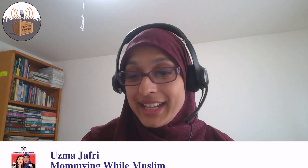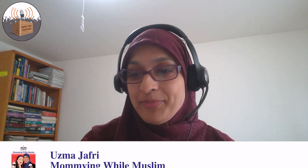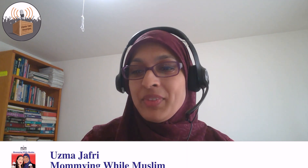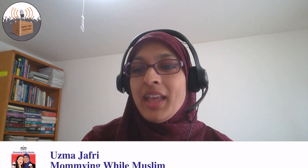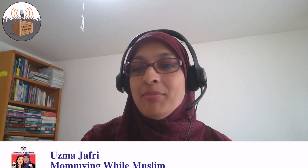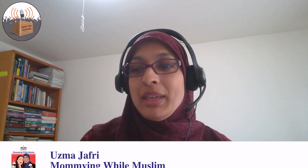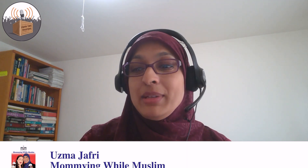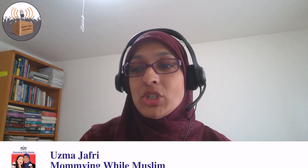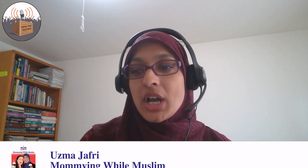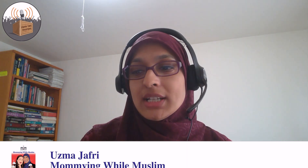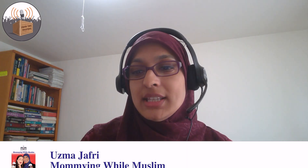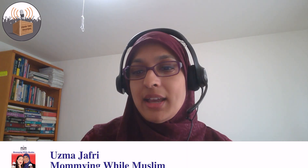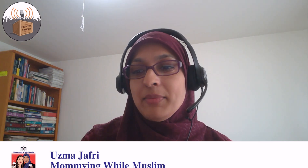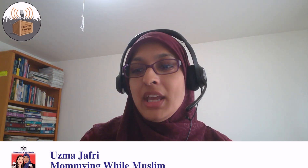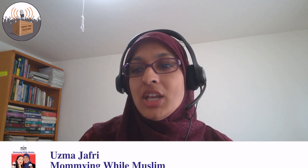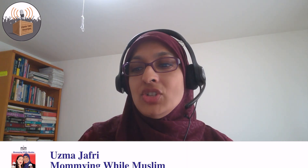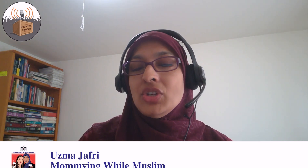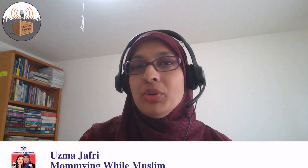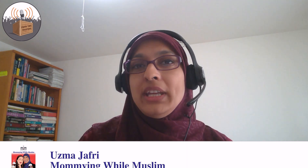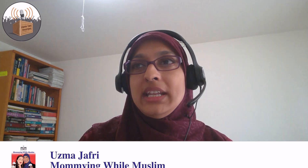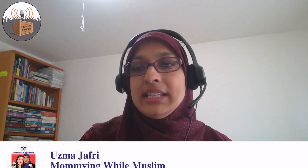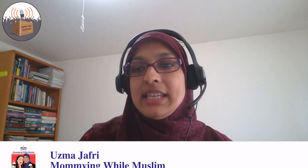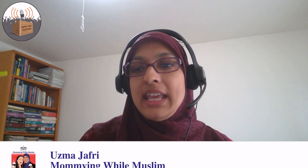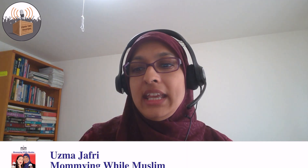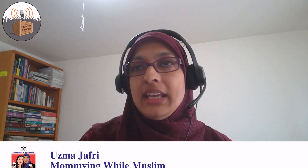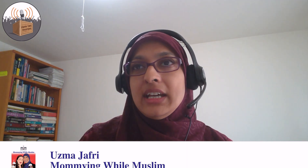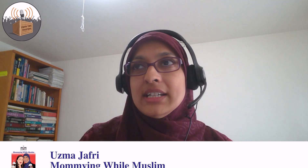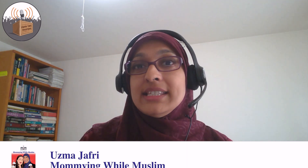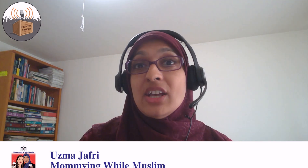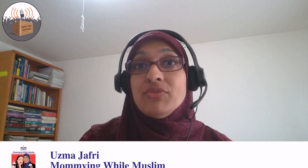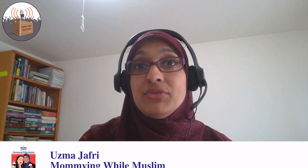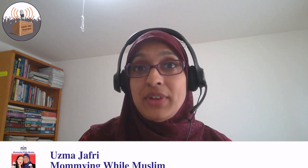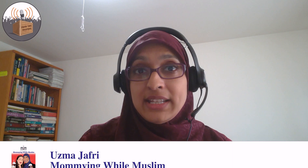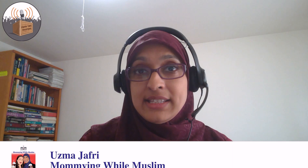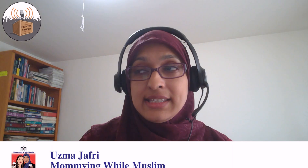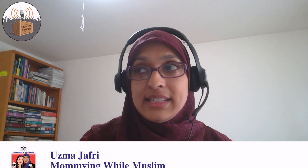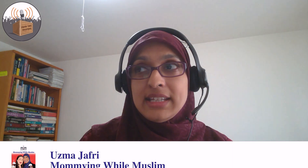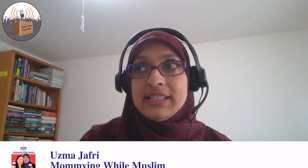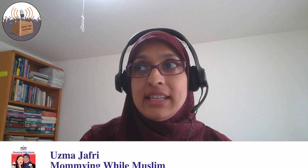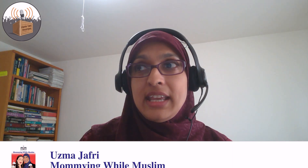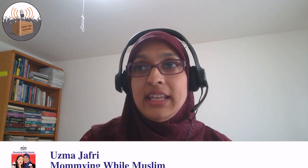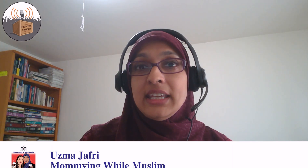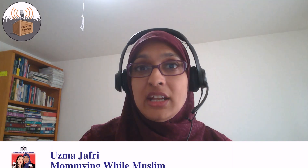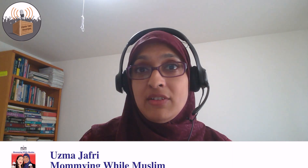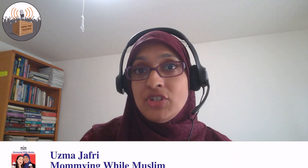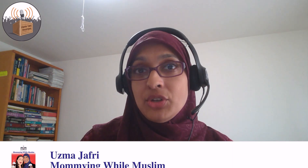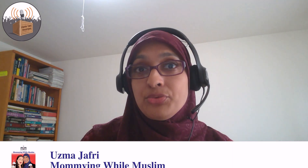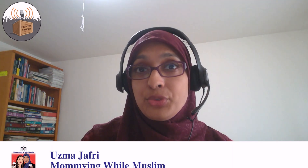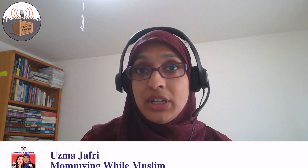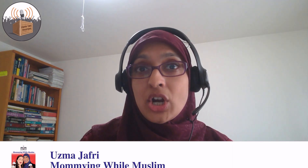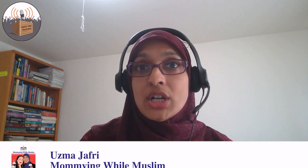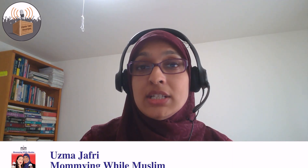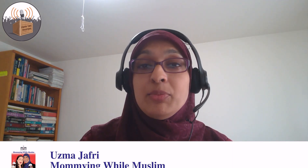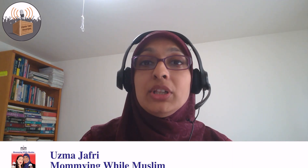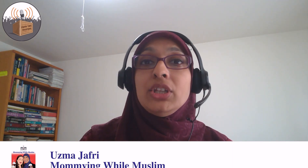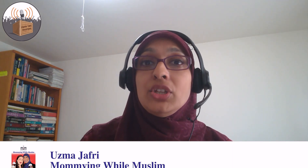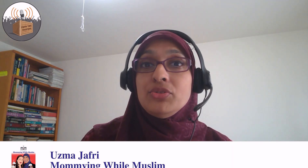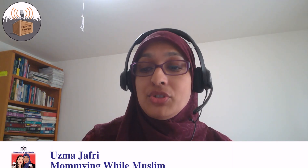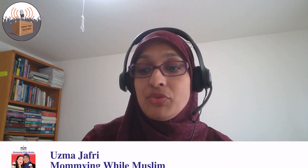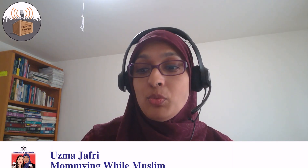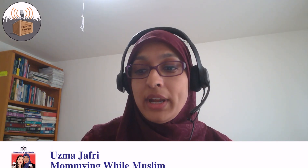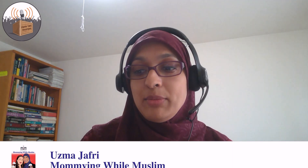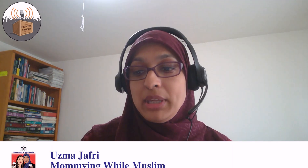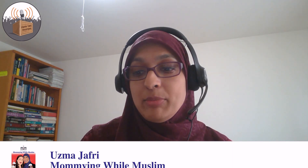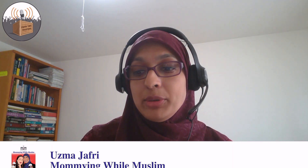shoot them dead. Maybe talk to them. So it is a self-defense, is a get out of jail free card typically